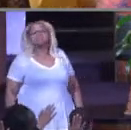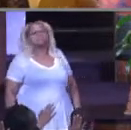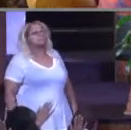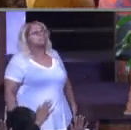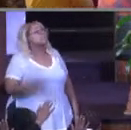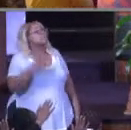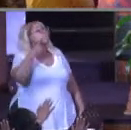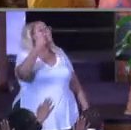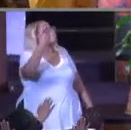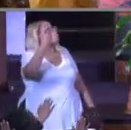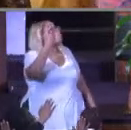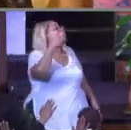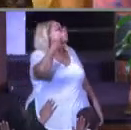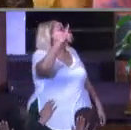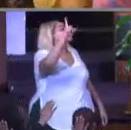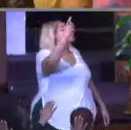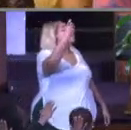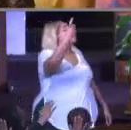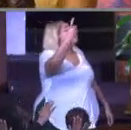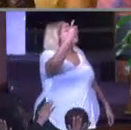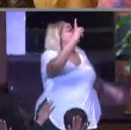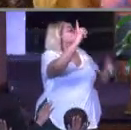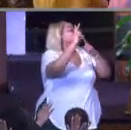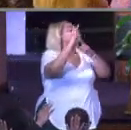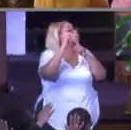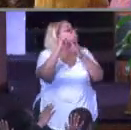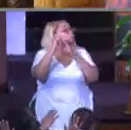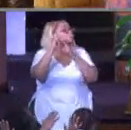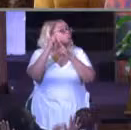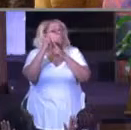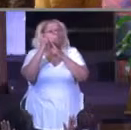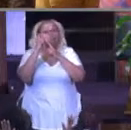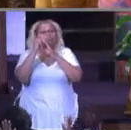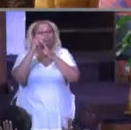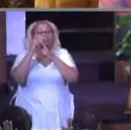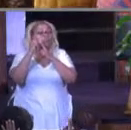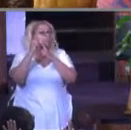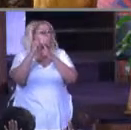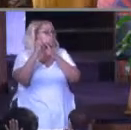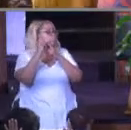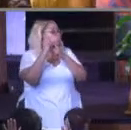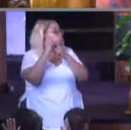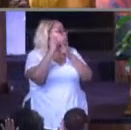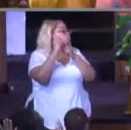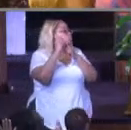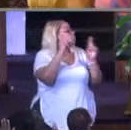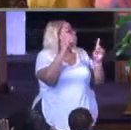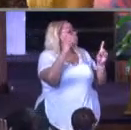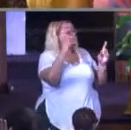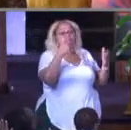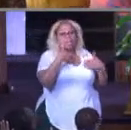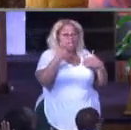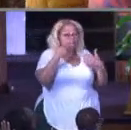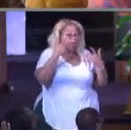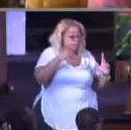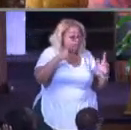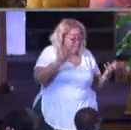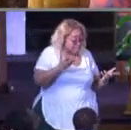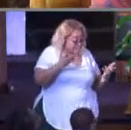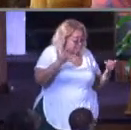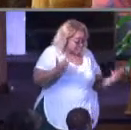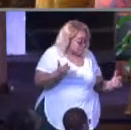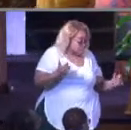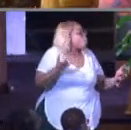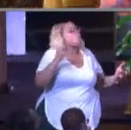God says, one more thing y'all got to do. One more thing you got to do. Whether you got what you asked for at this altar right